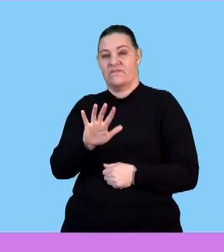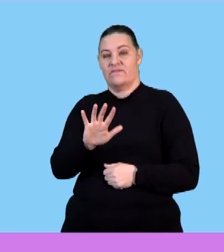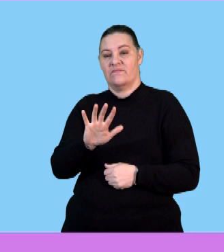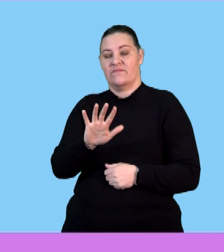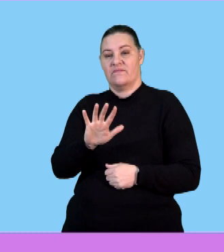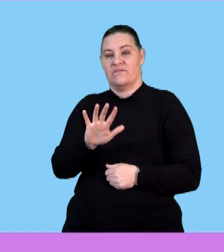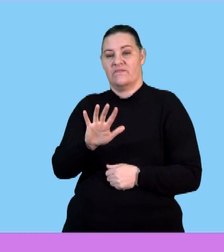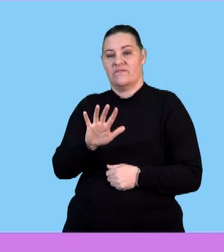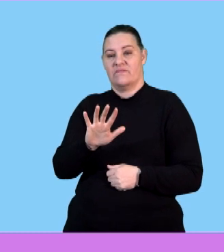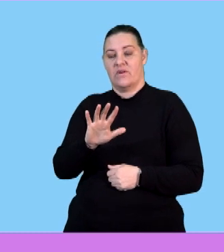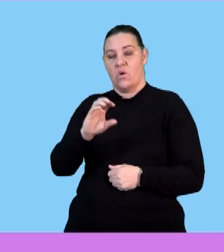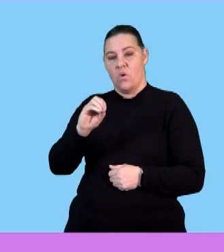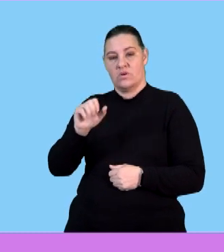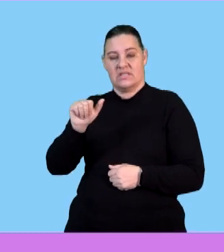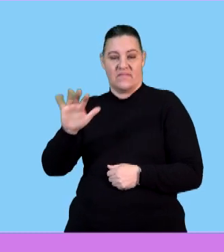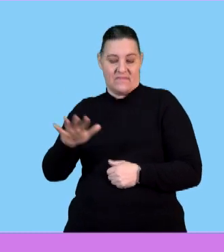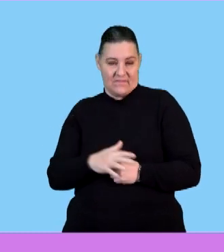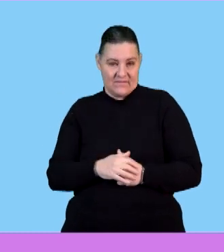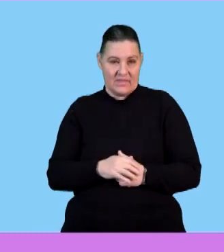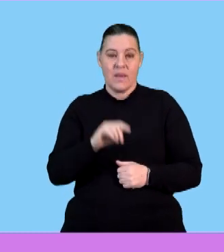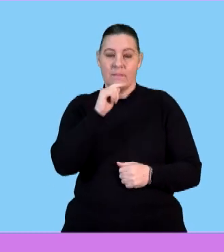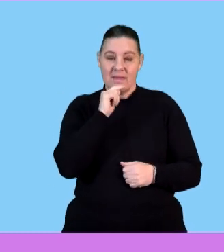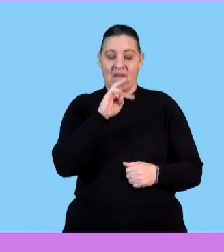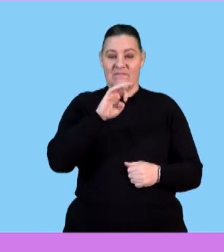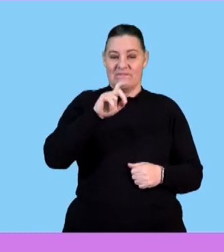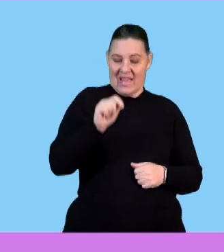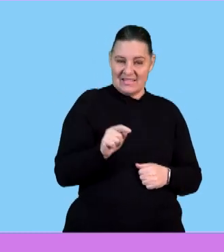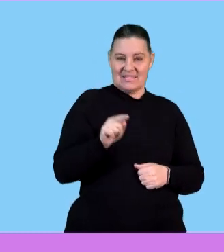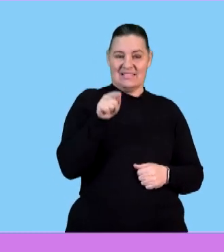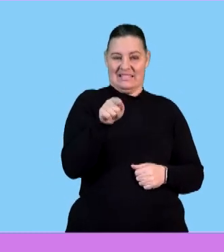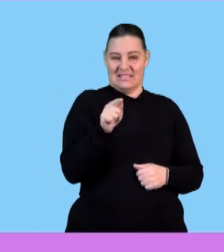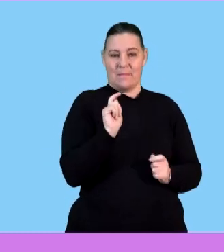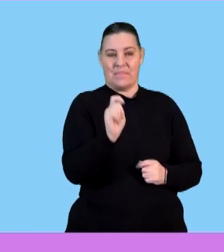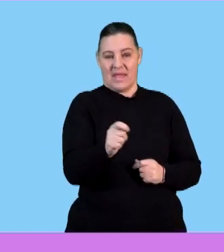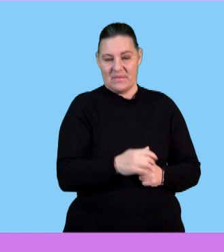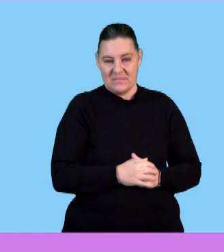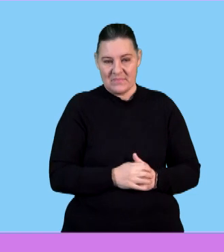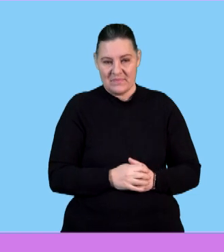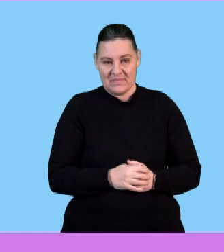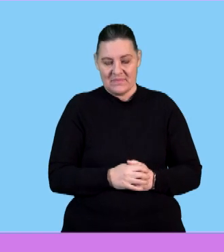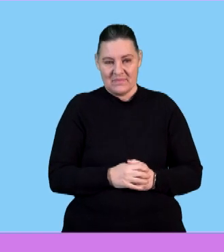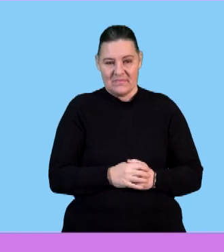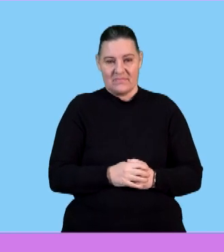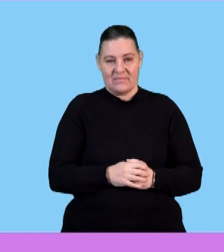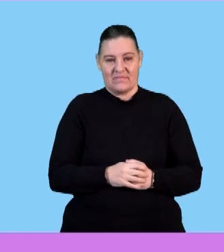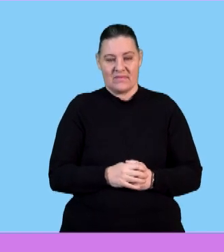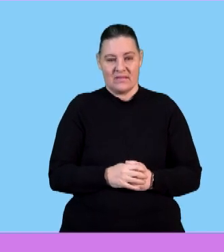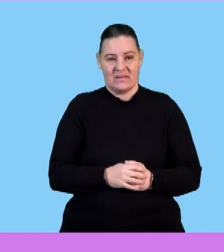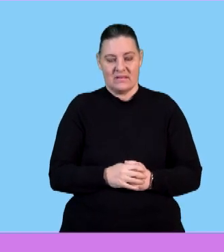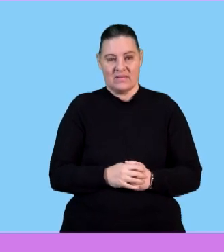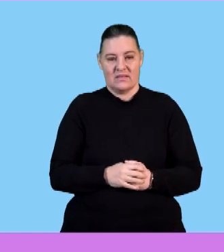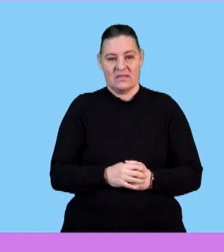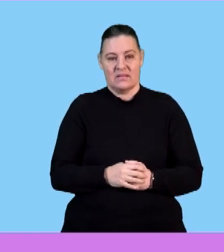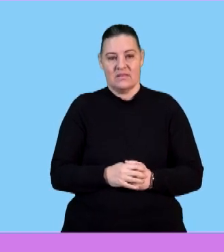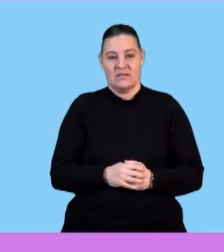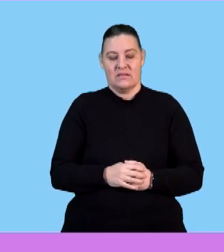1,565 Rand 22, and that represents the amount of VAT in this calculation. All right, let's do a